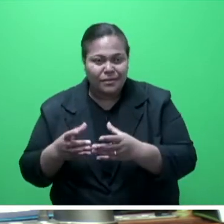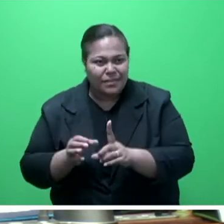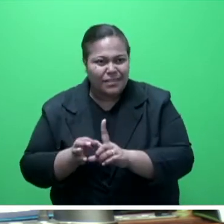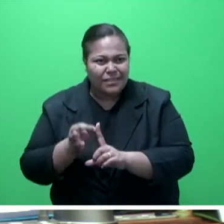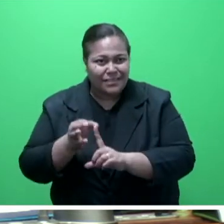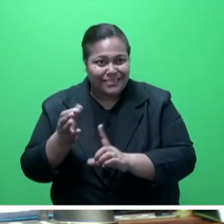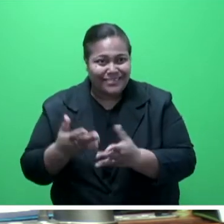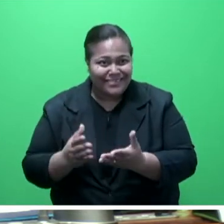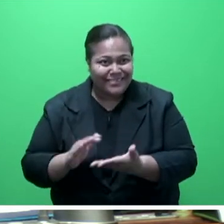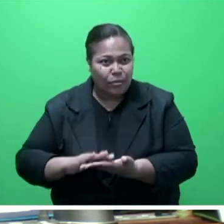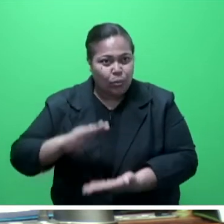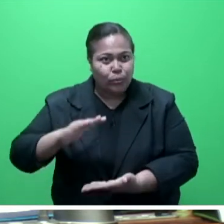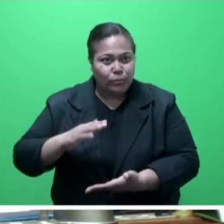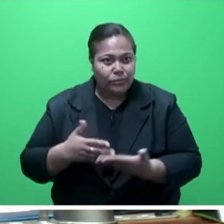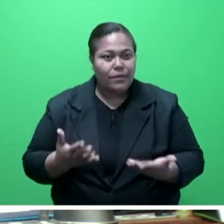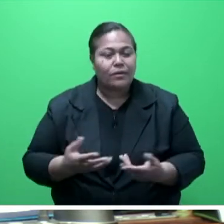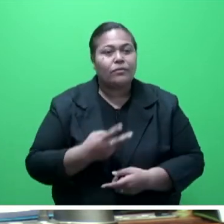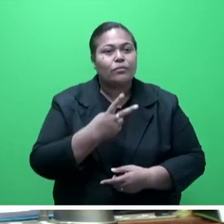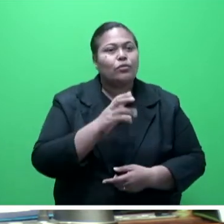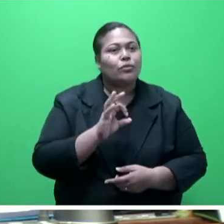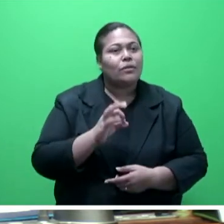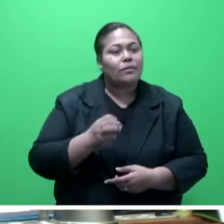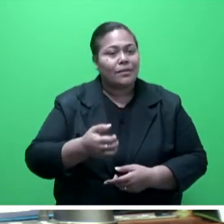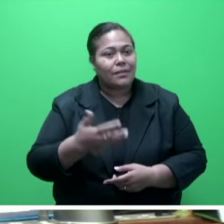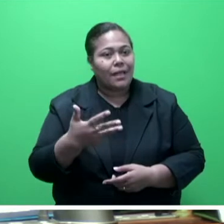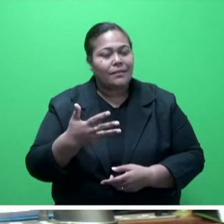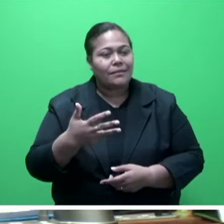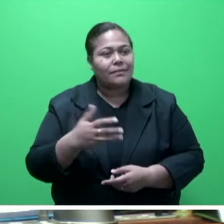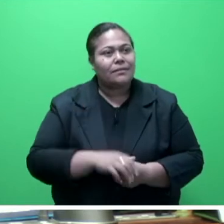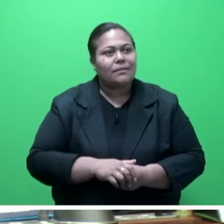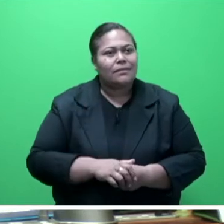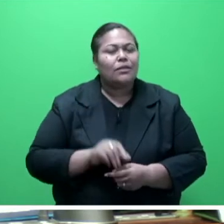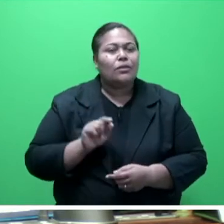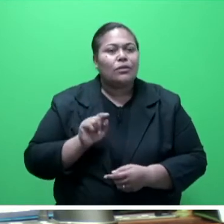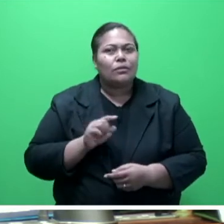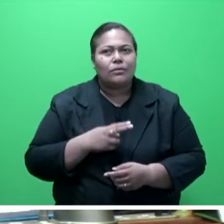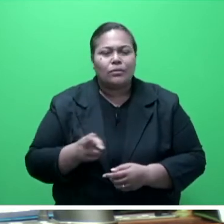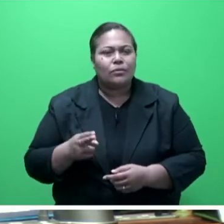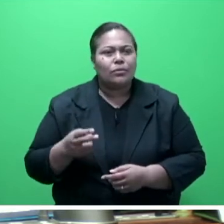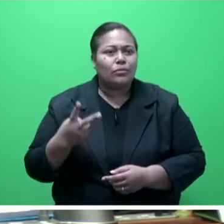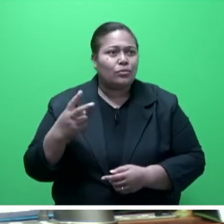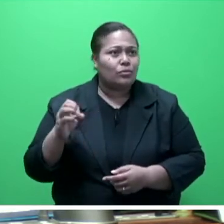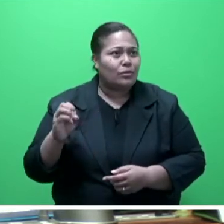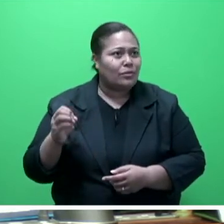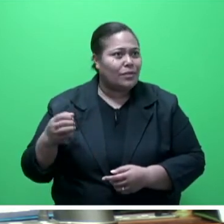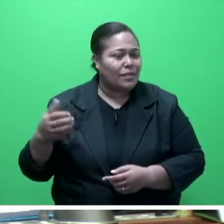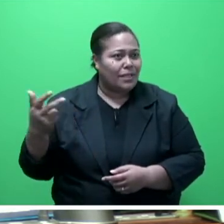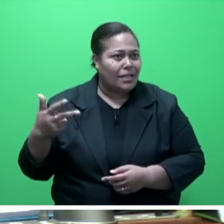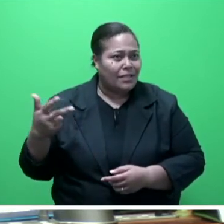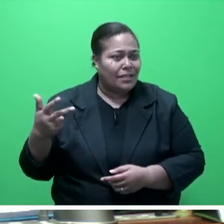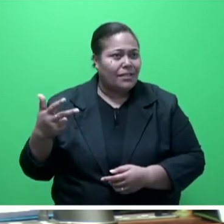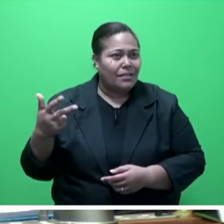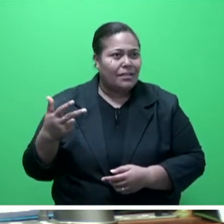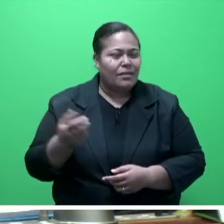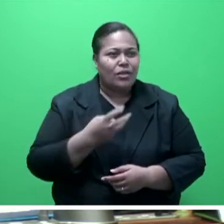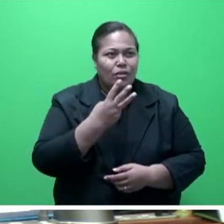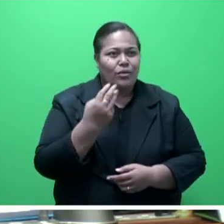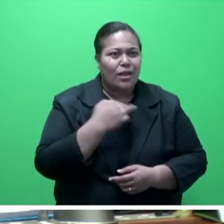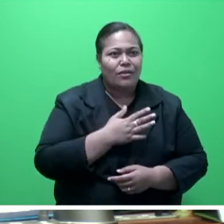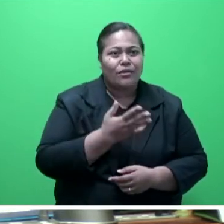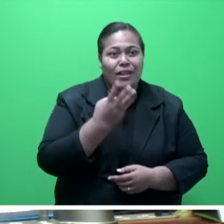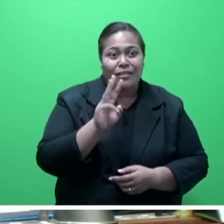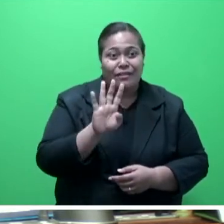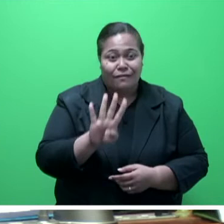from 2009 to 2018 from 394 farms to 685 farms,